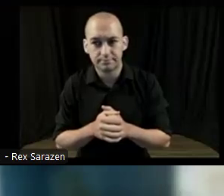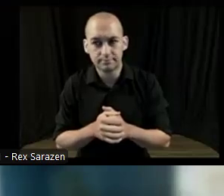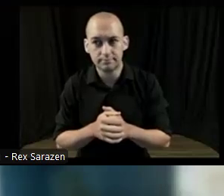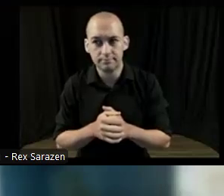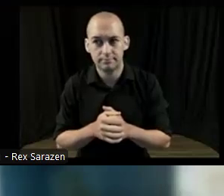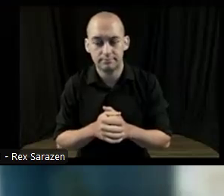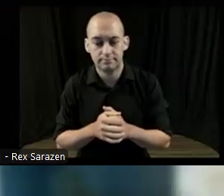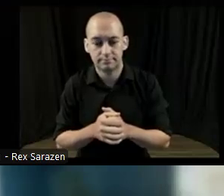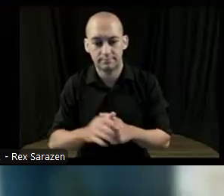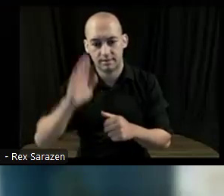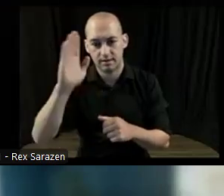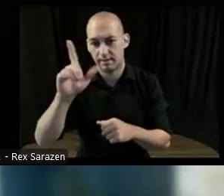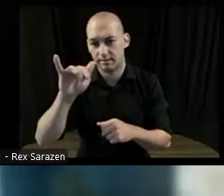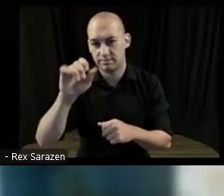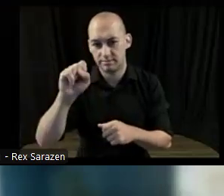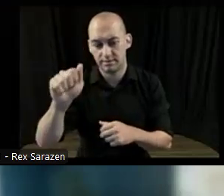Hi, Lisa.